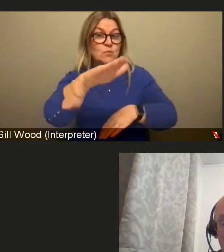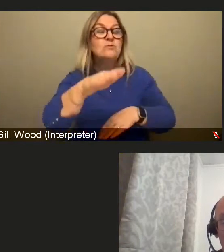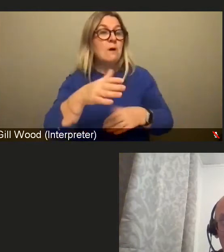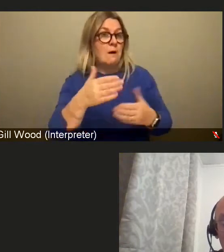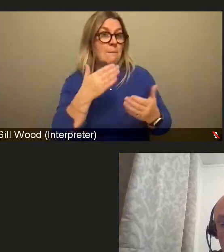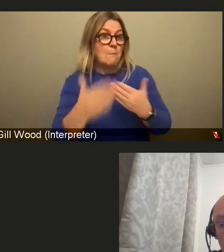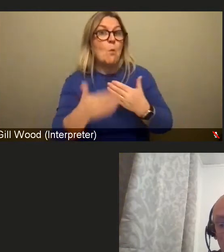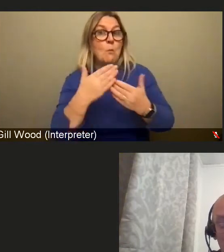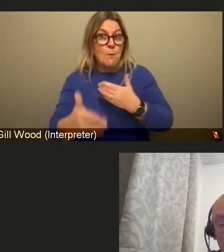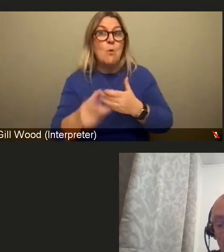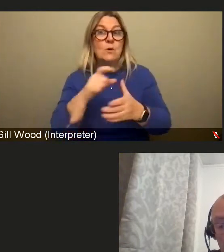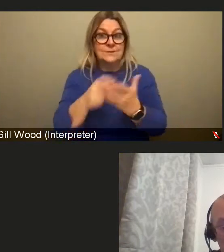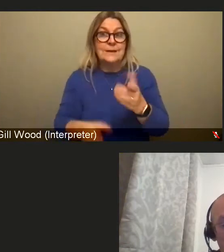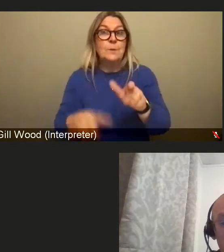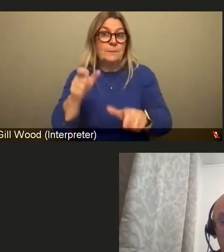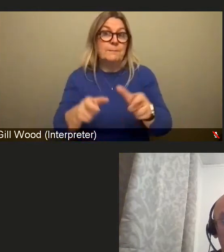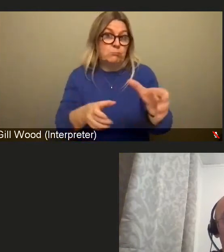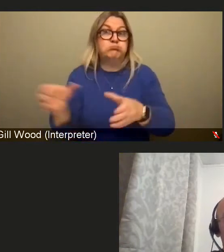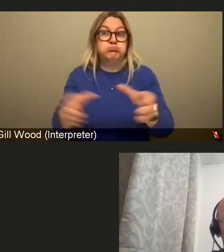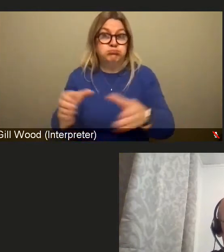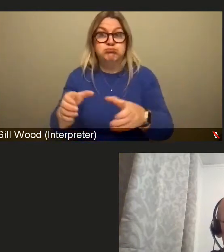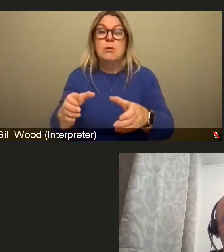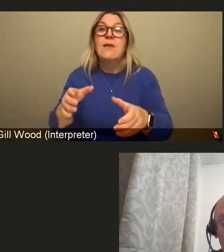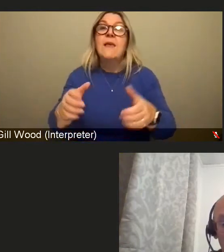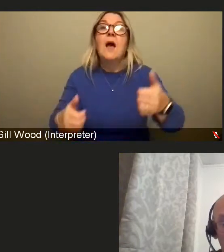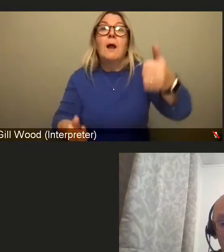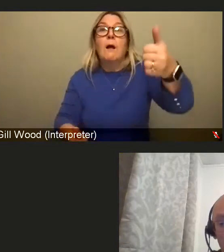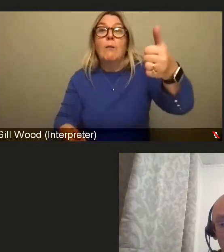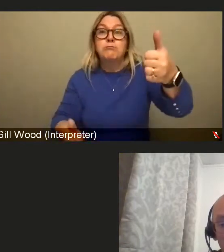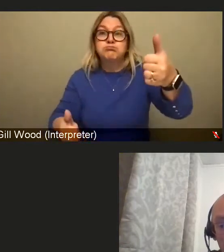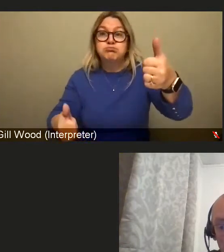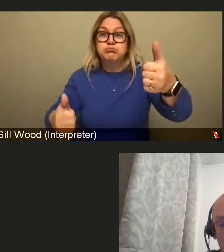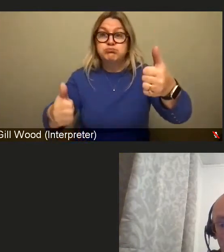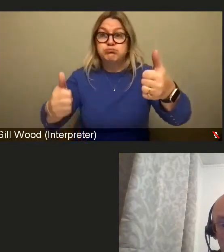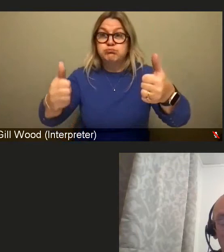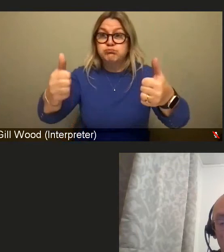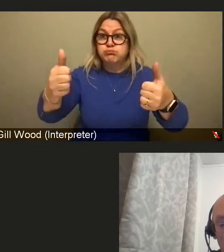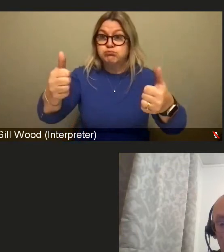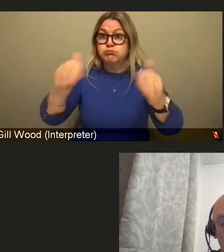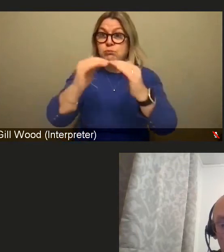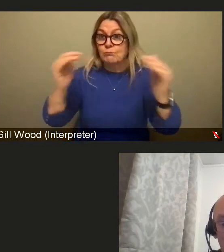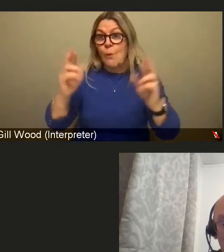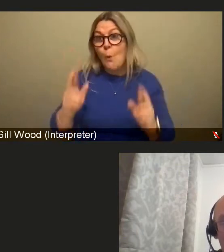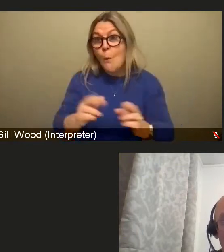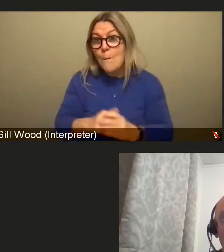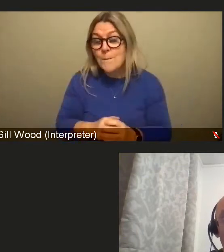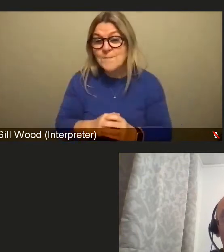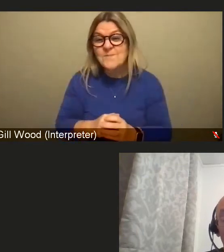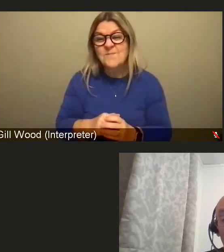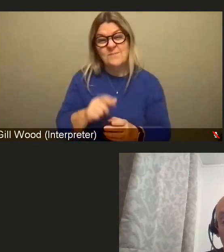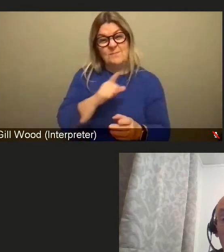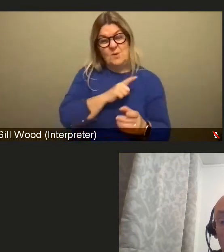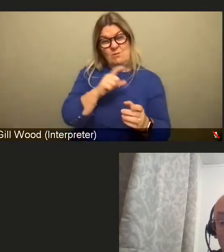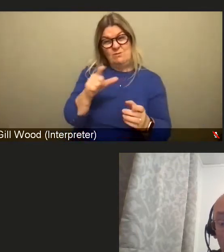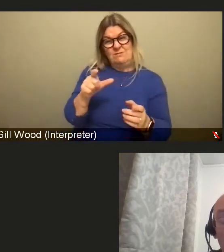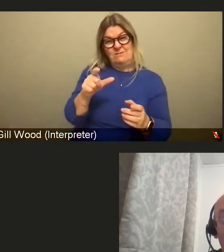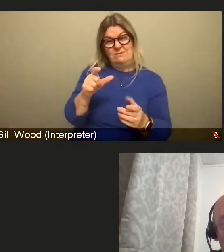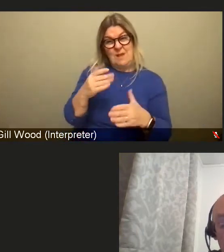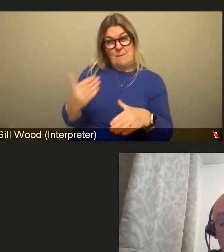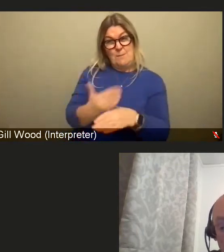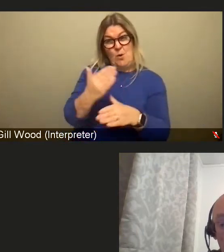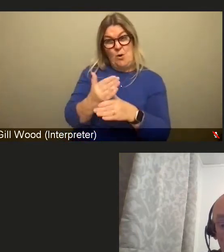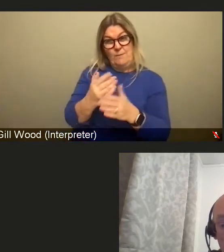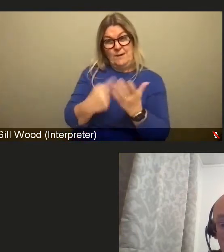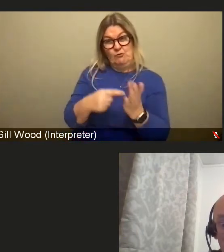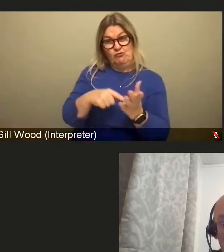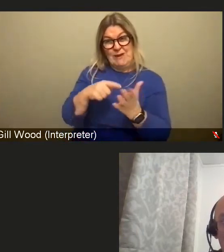addressing the disability employment gap, because, as Gary pointed out, the figures for employment rates of disabled people are, appalling and have